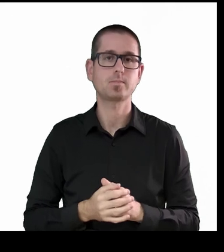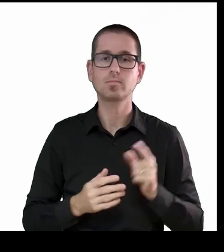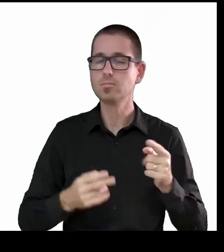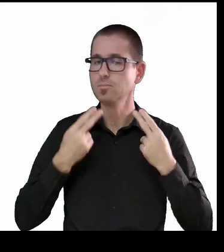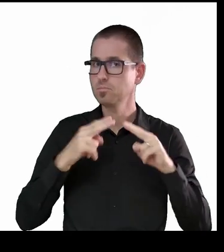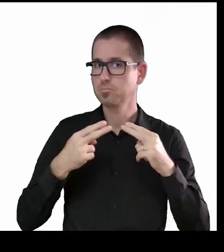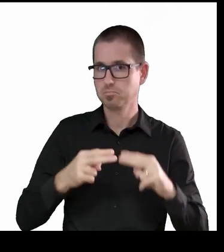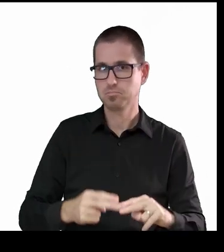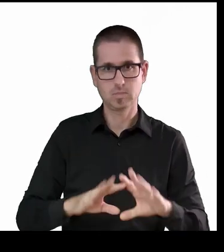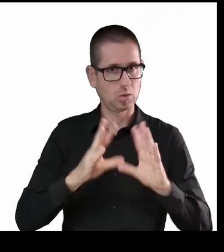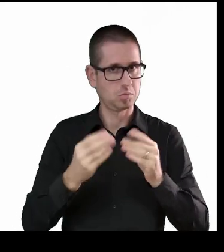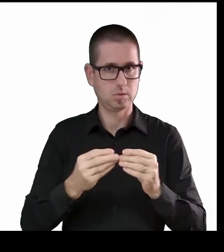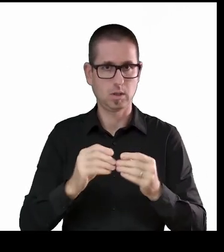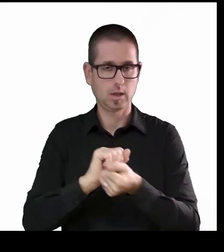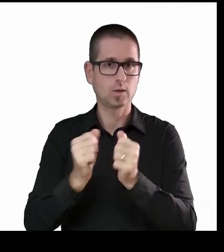every category.